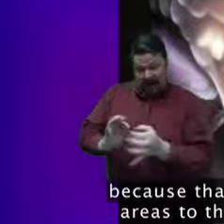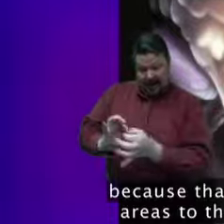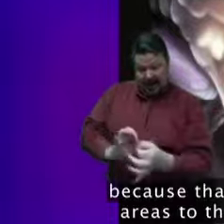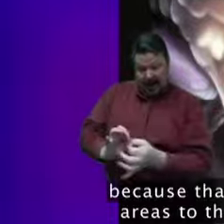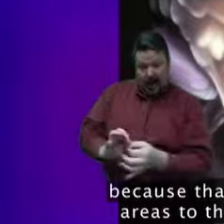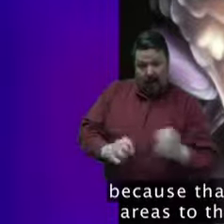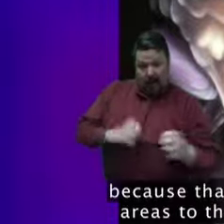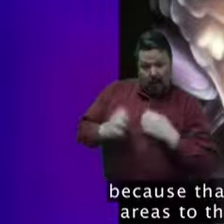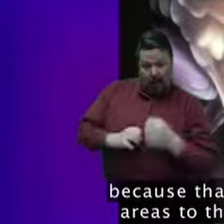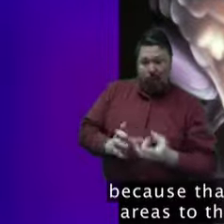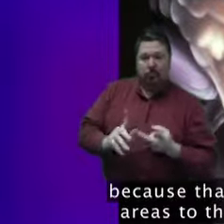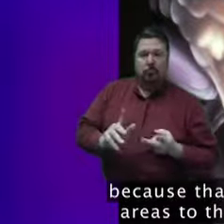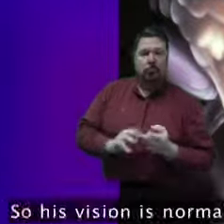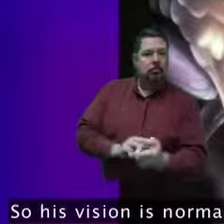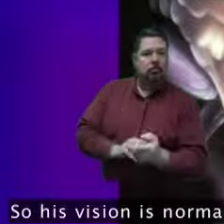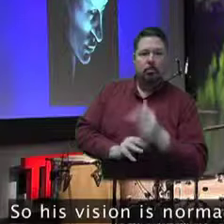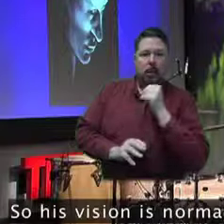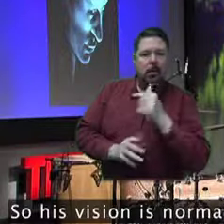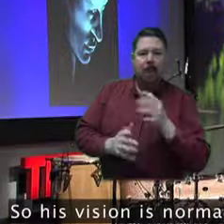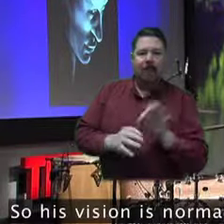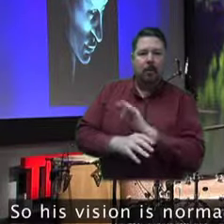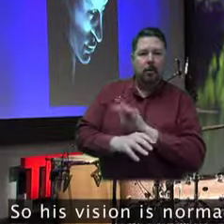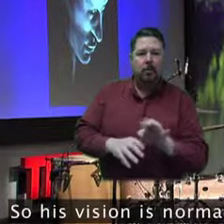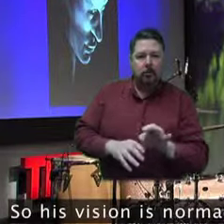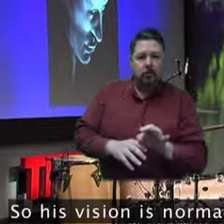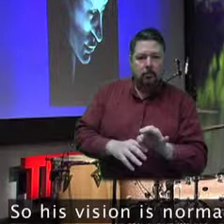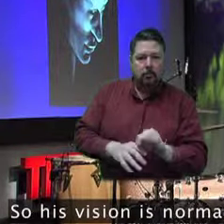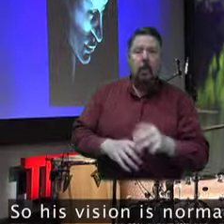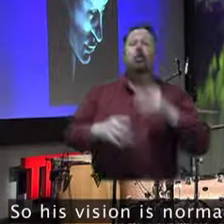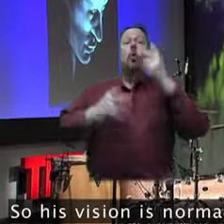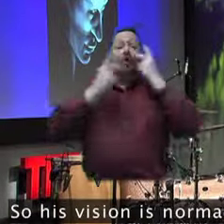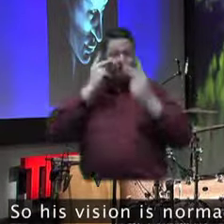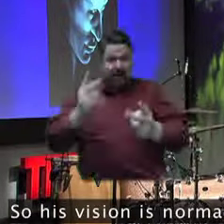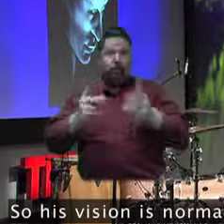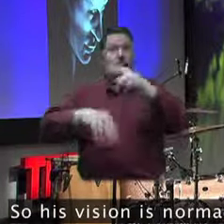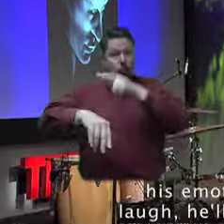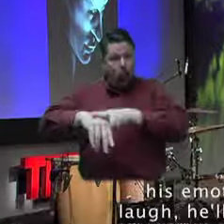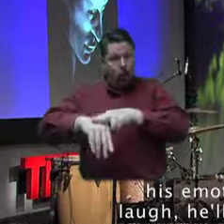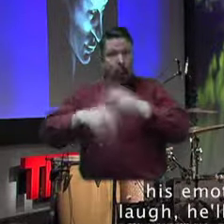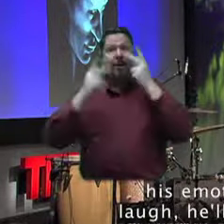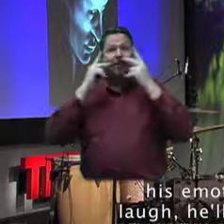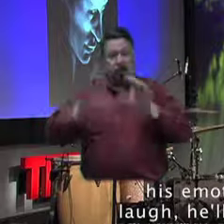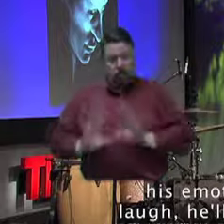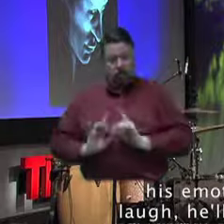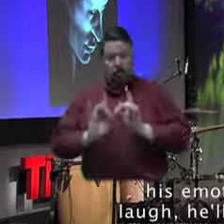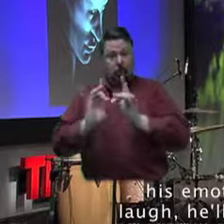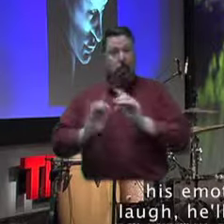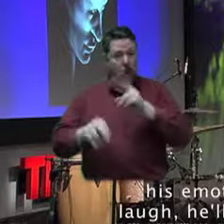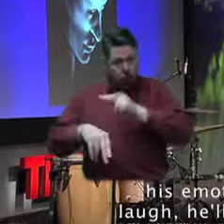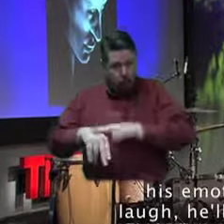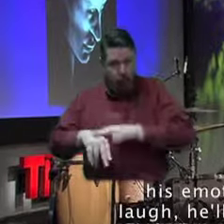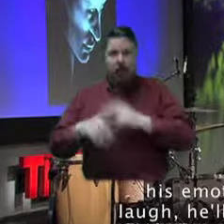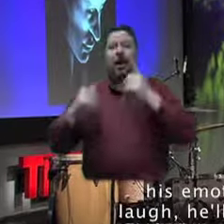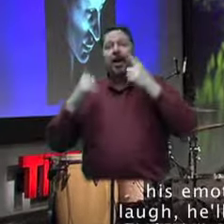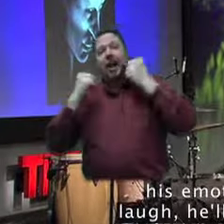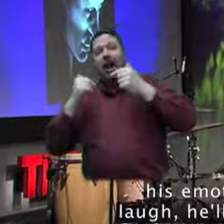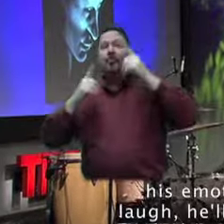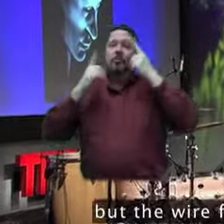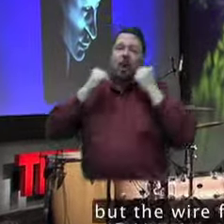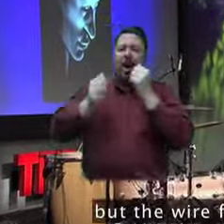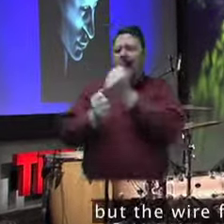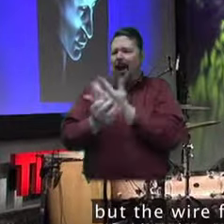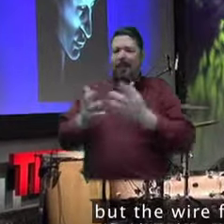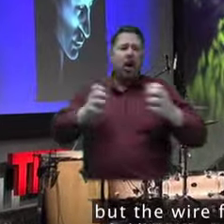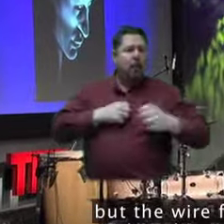areas to the emotional centers is cut. So his vision is normal because the visual areas are normal. His emotions are normal. He'll laugh. He'll cry.